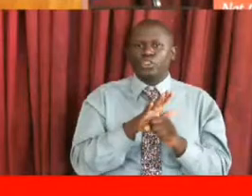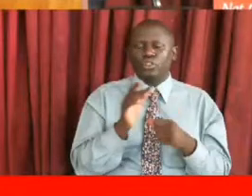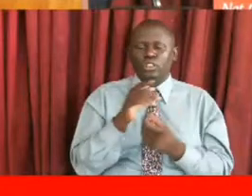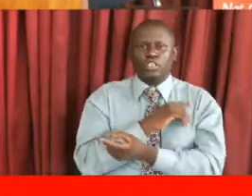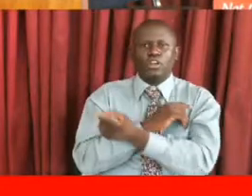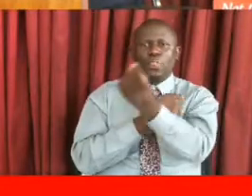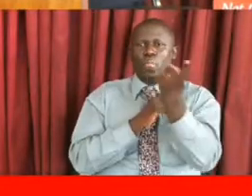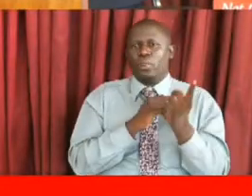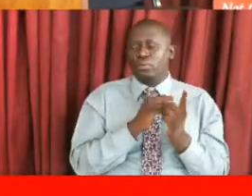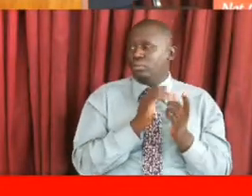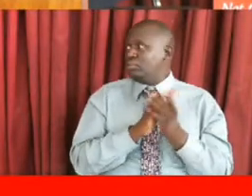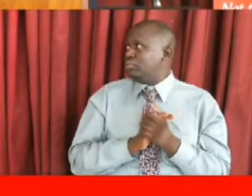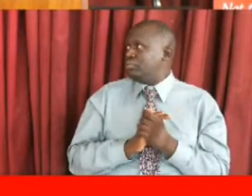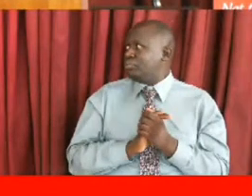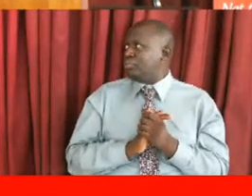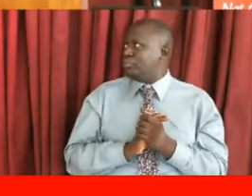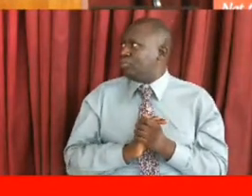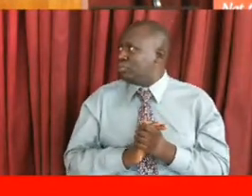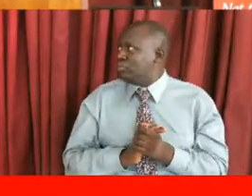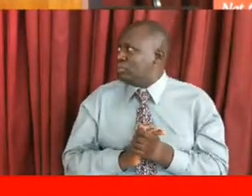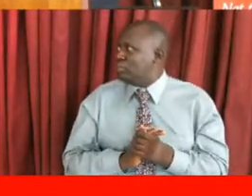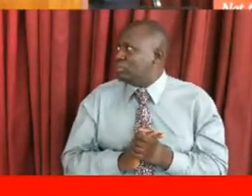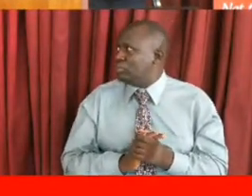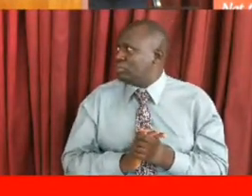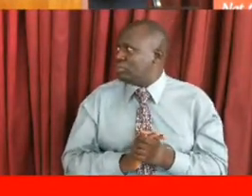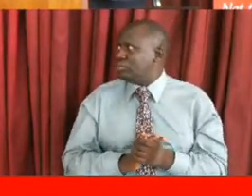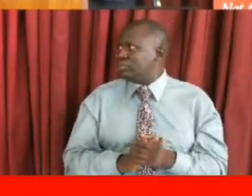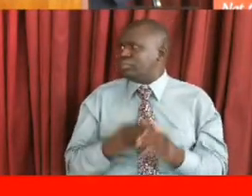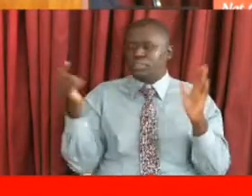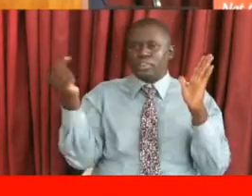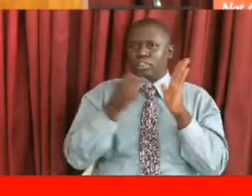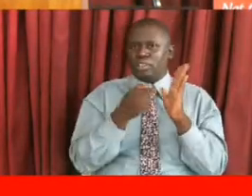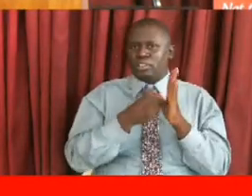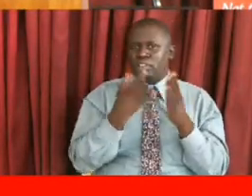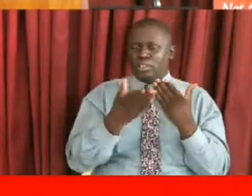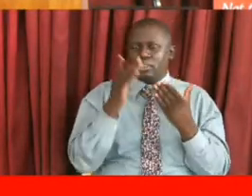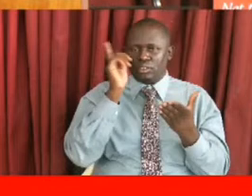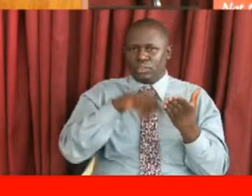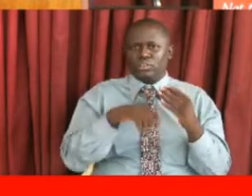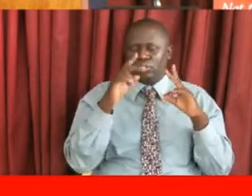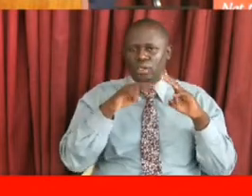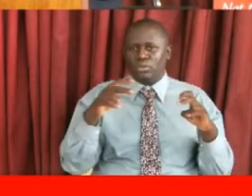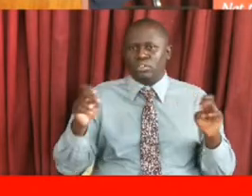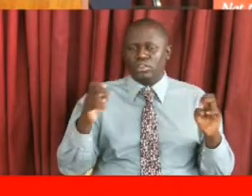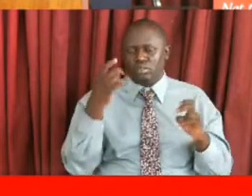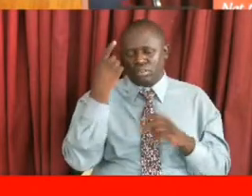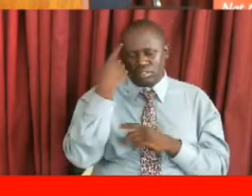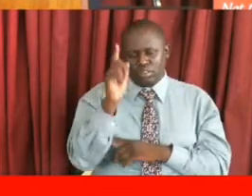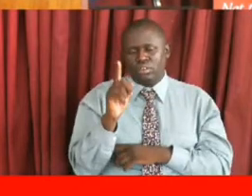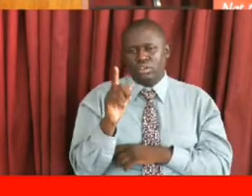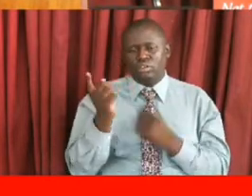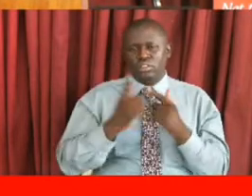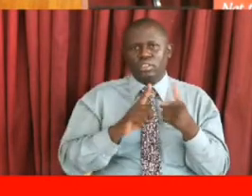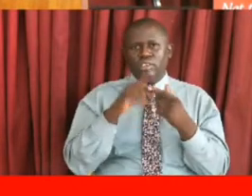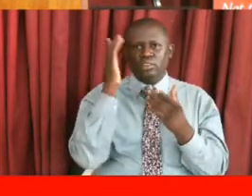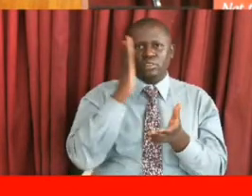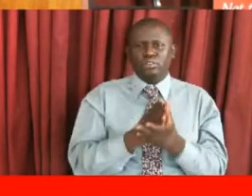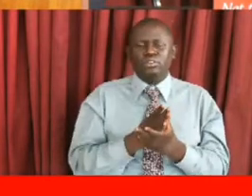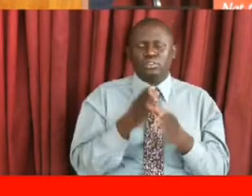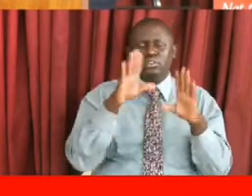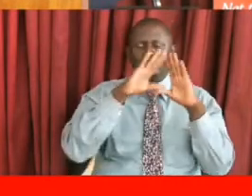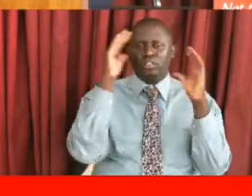feeling right here is what you are looking for this is what you looking for the aloh will never give